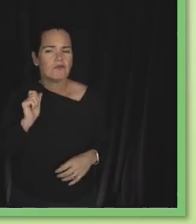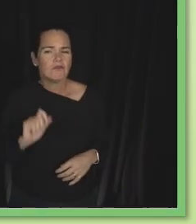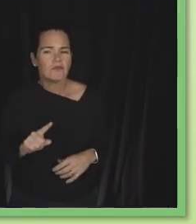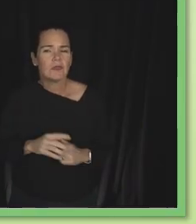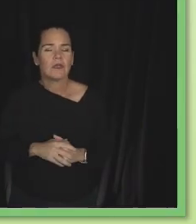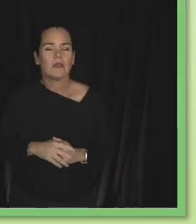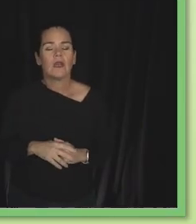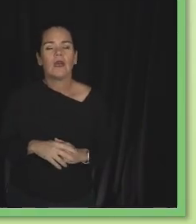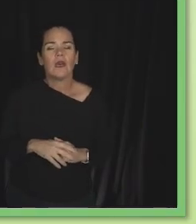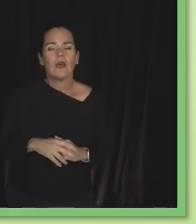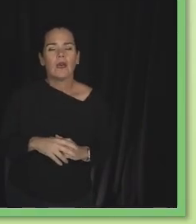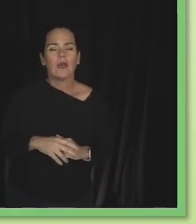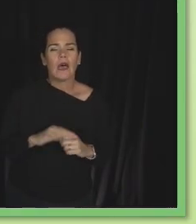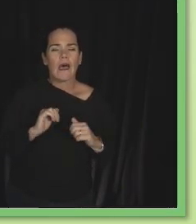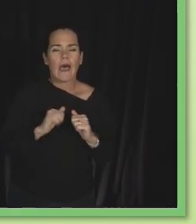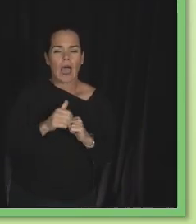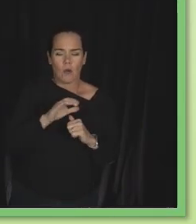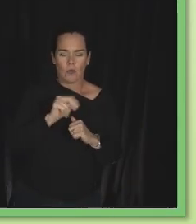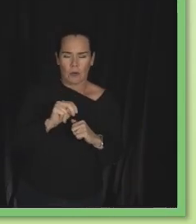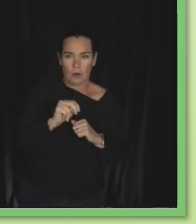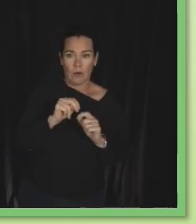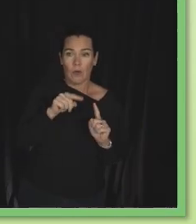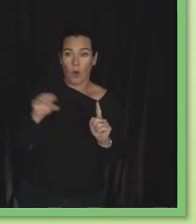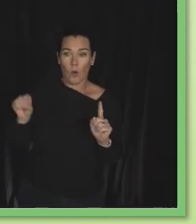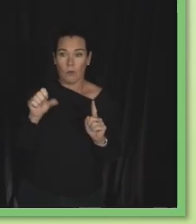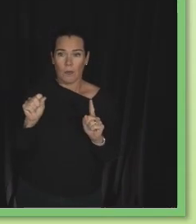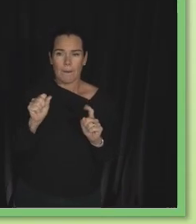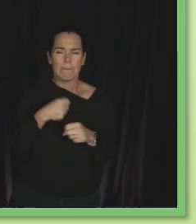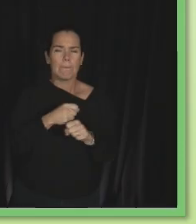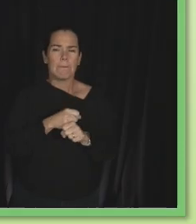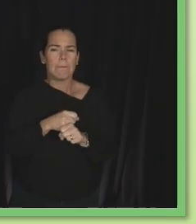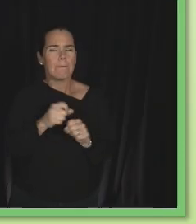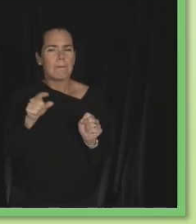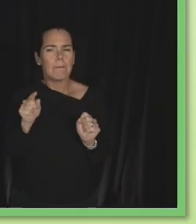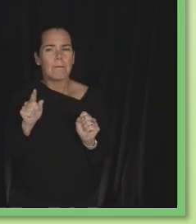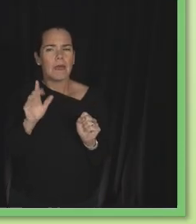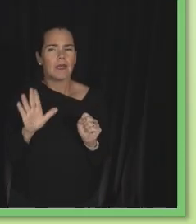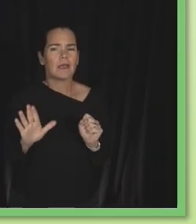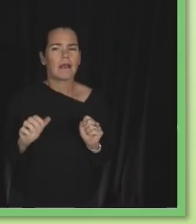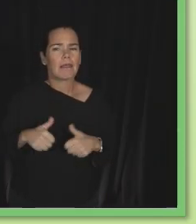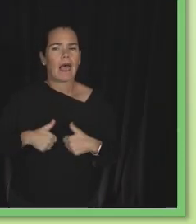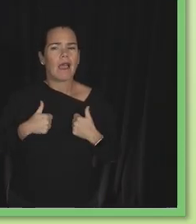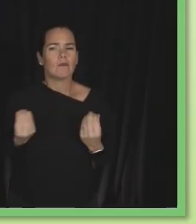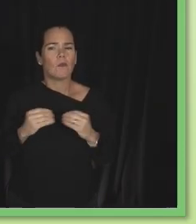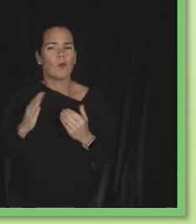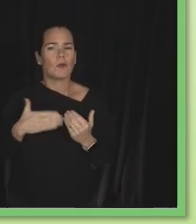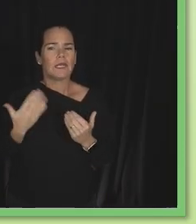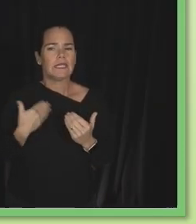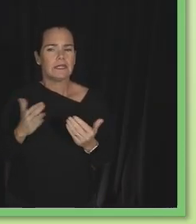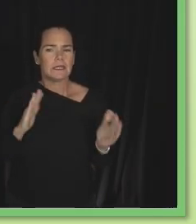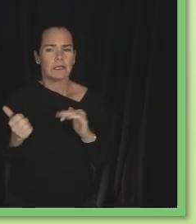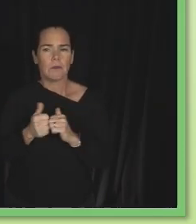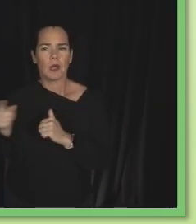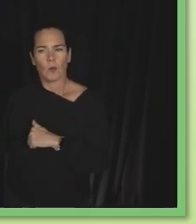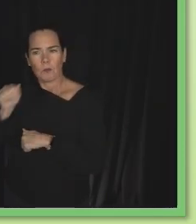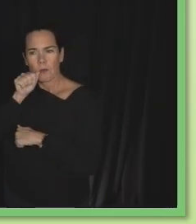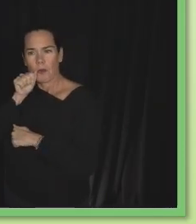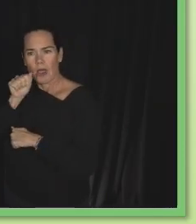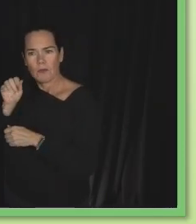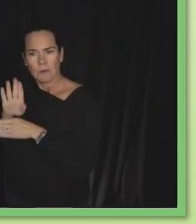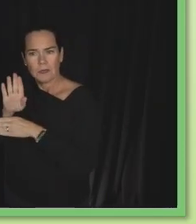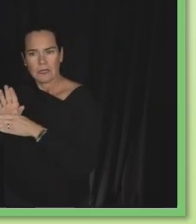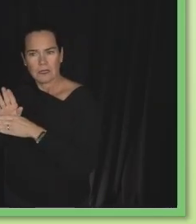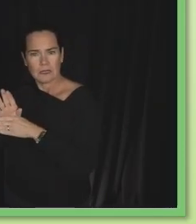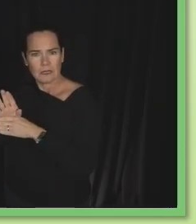open source is making the life easier compared to proprietary solutions? Thank you, Faseela, for a great question. So